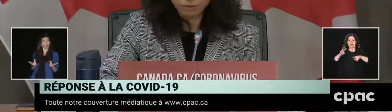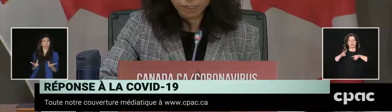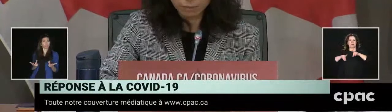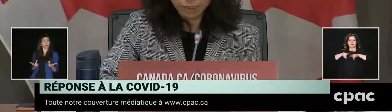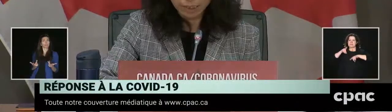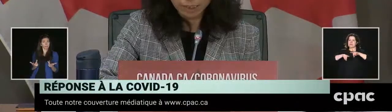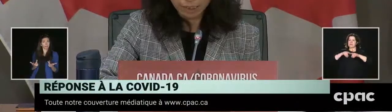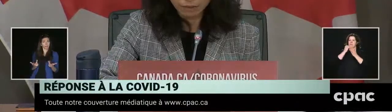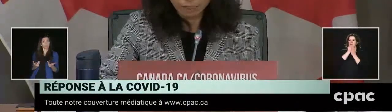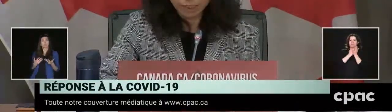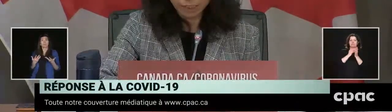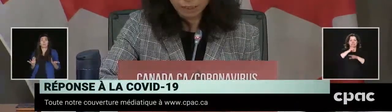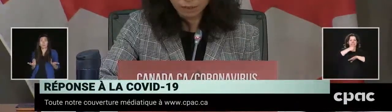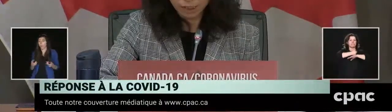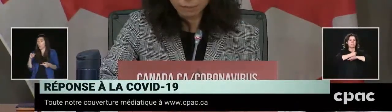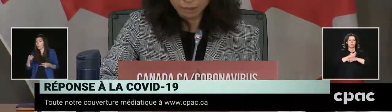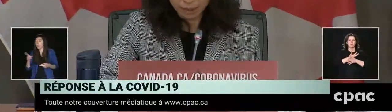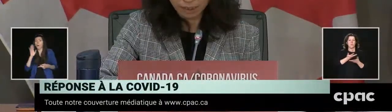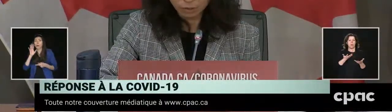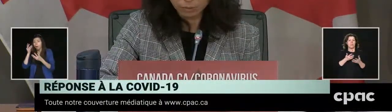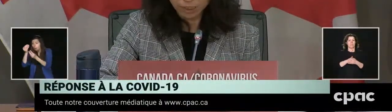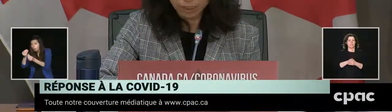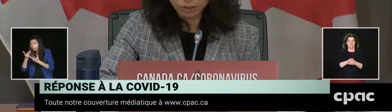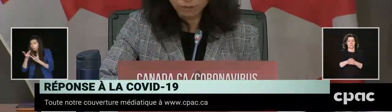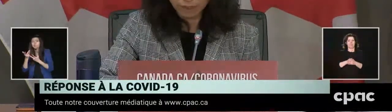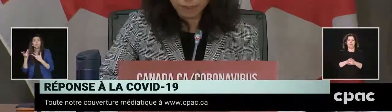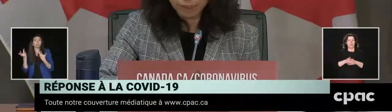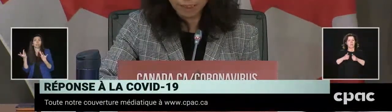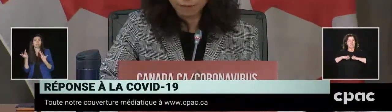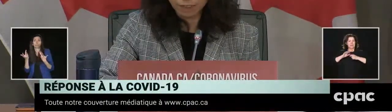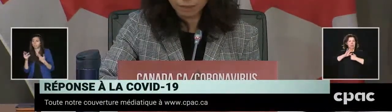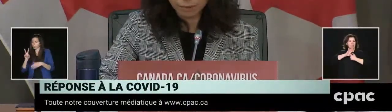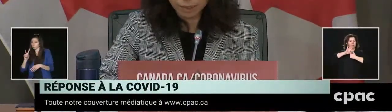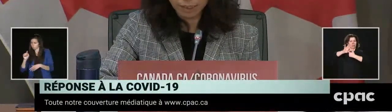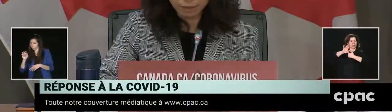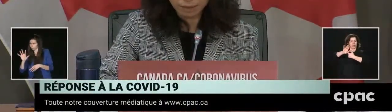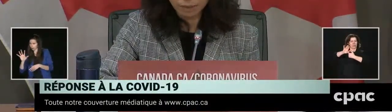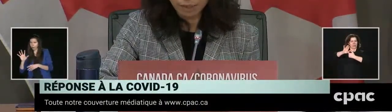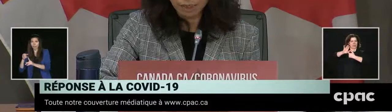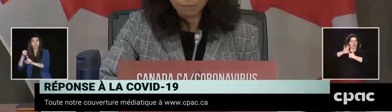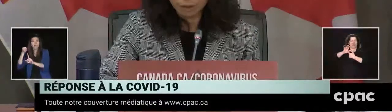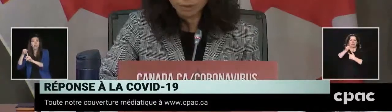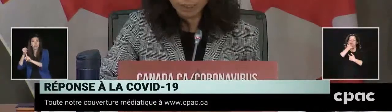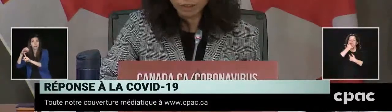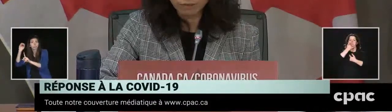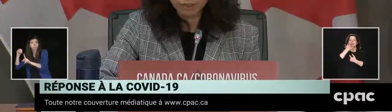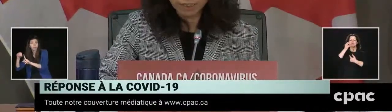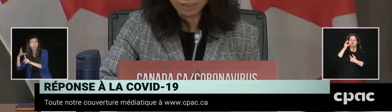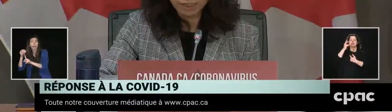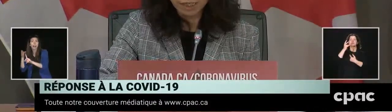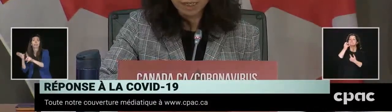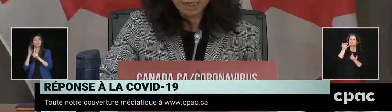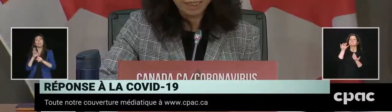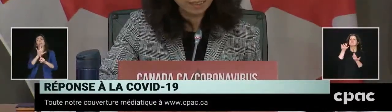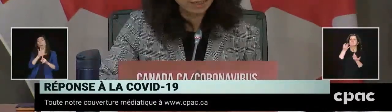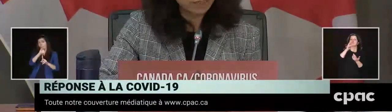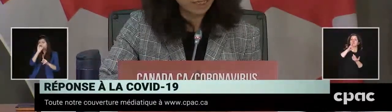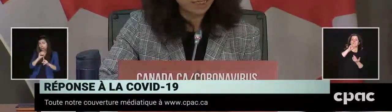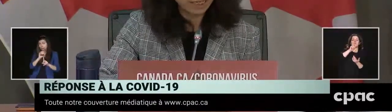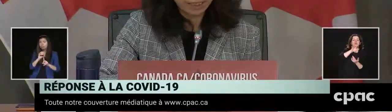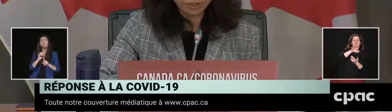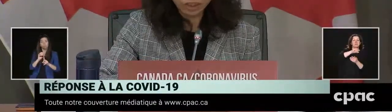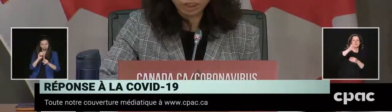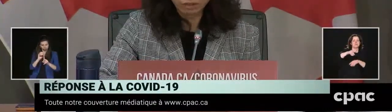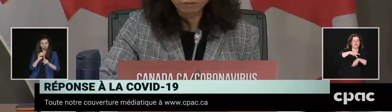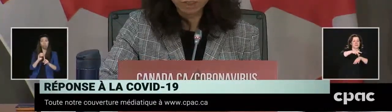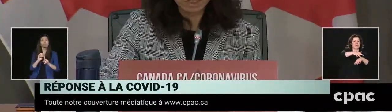the 2.5% attack rate, or the percentage population infected, and the 5% population infected. And as I've